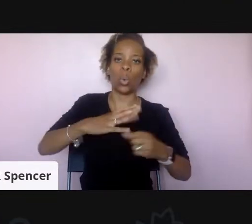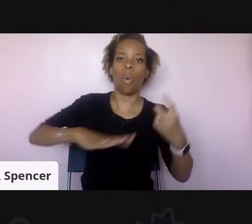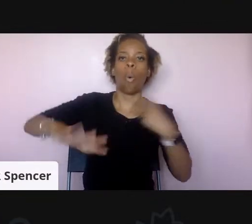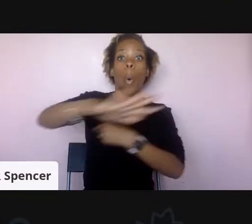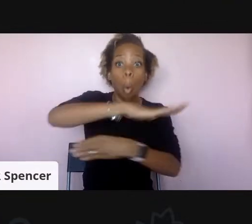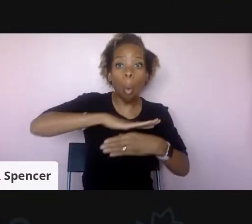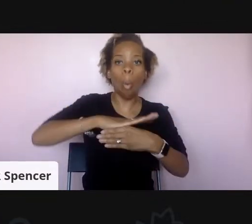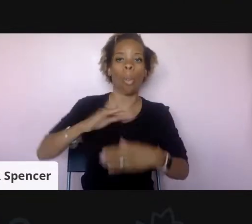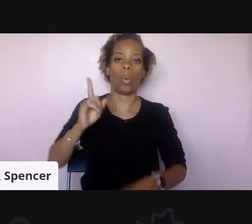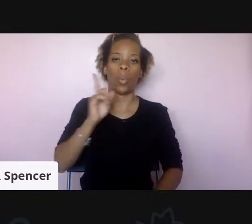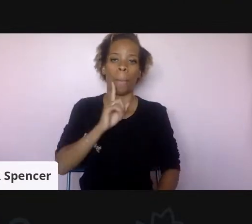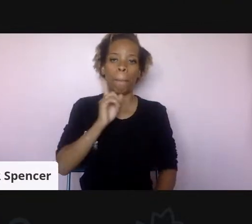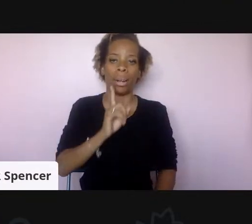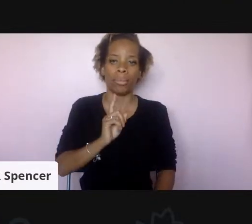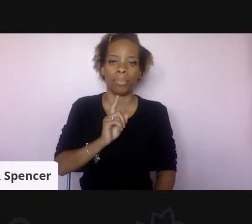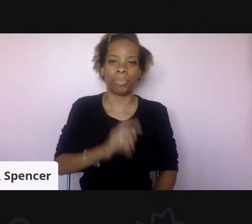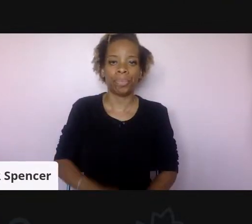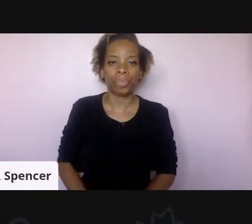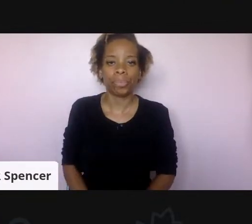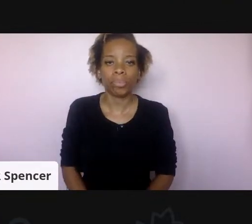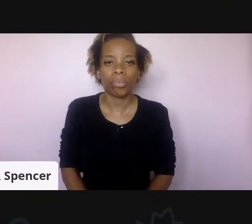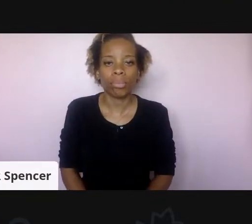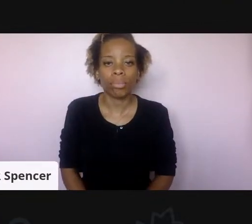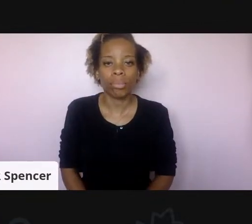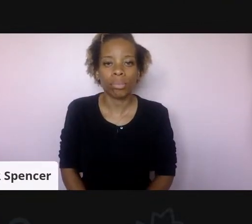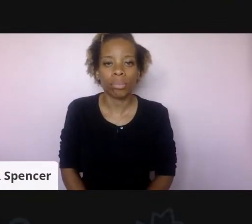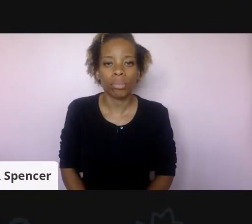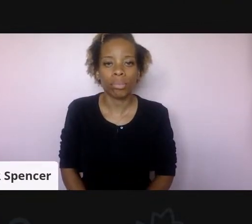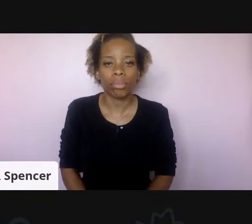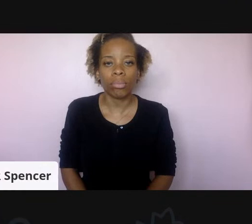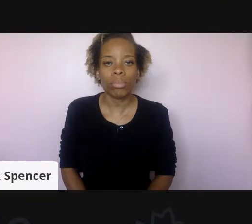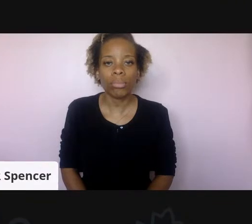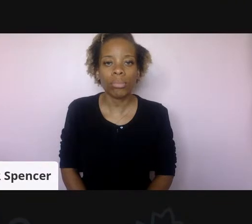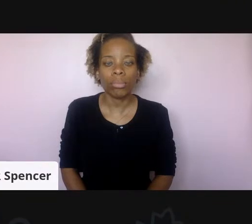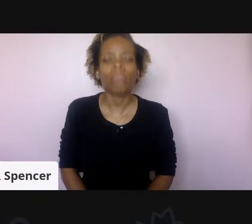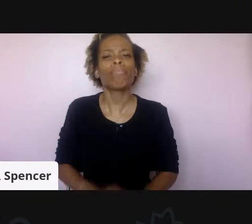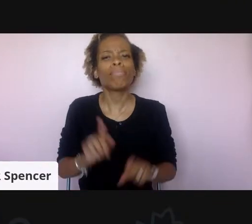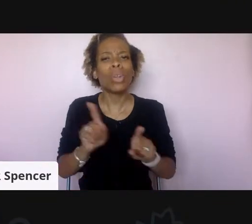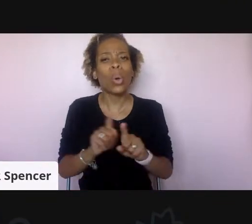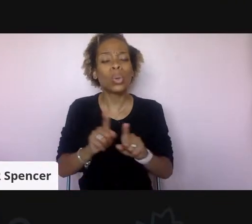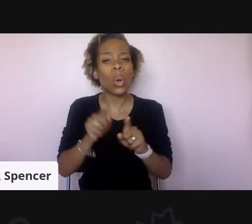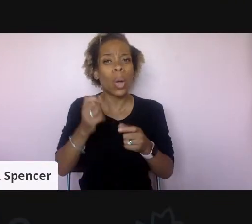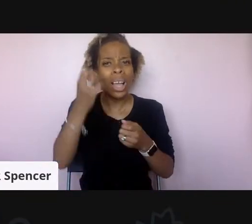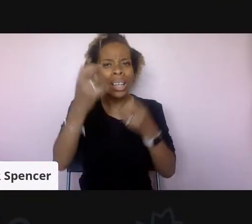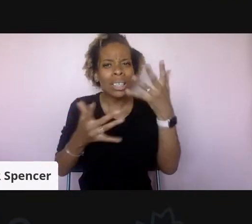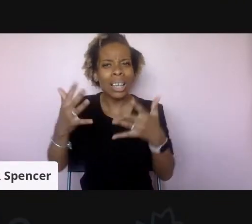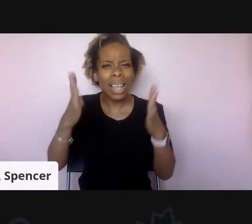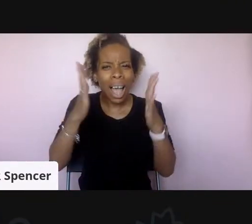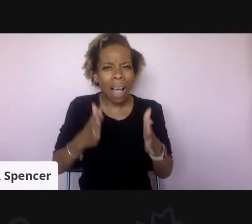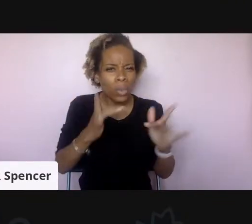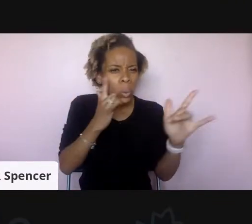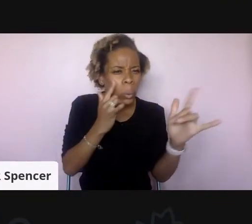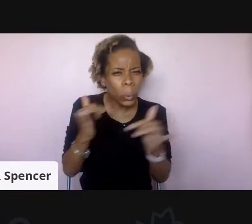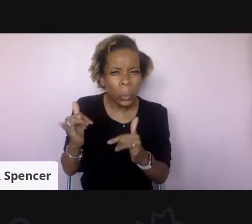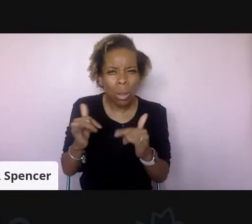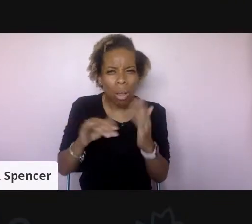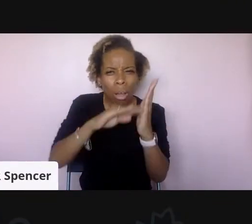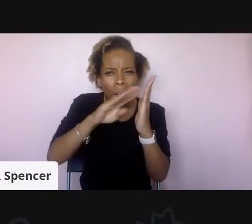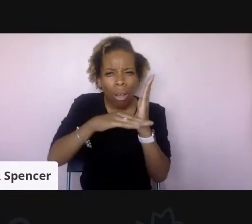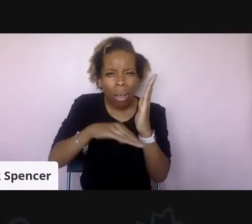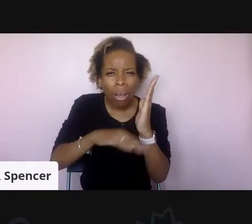Again, it also involves digging down into the data to look at the cross-section.